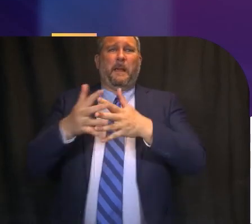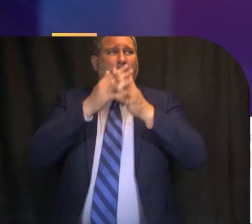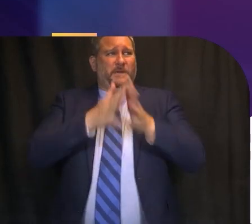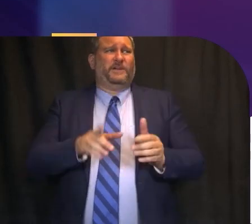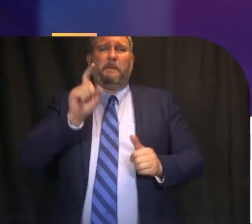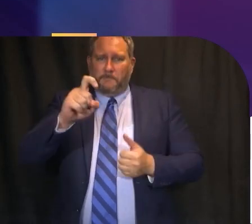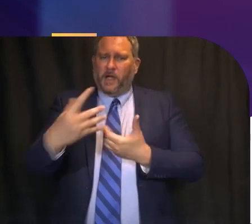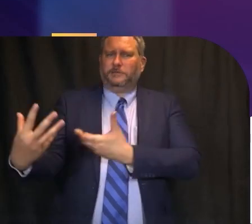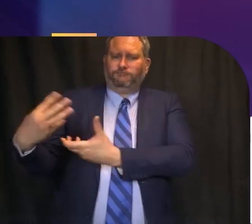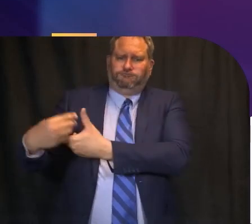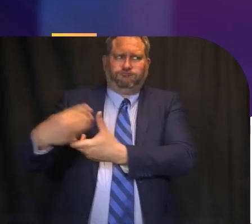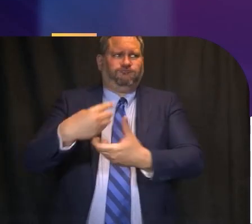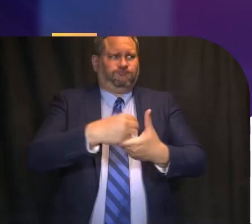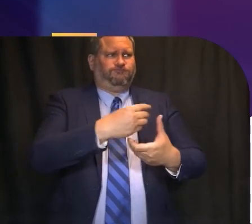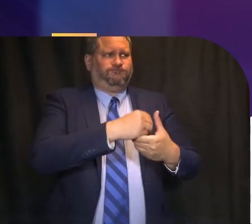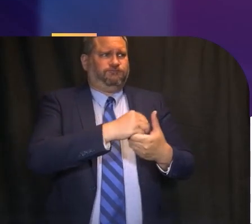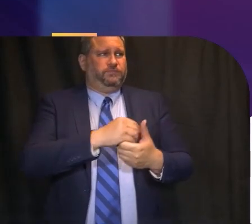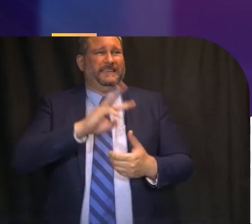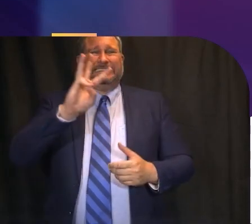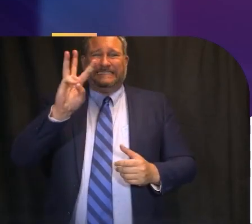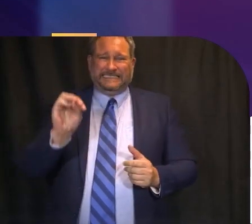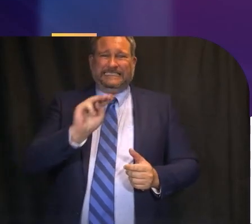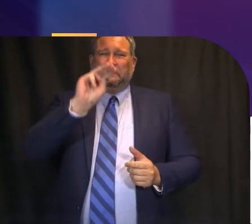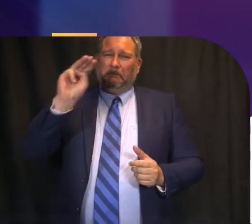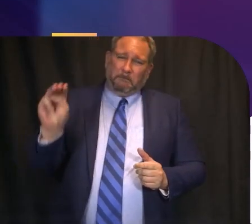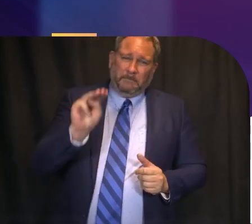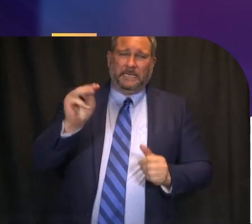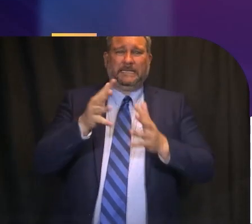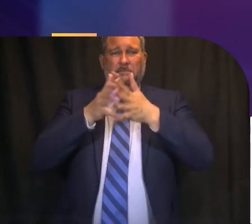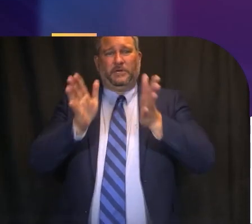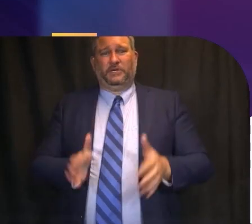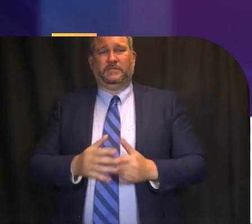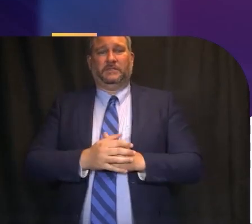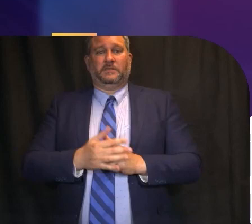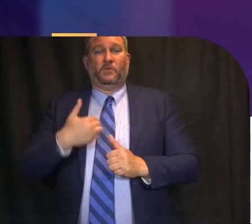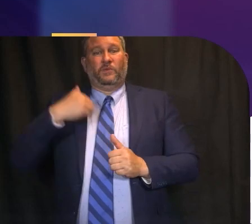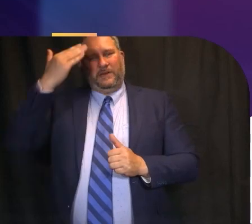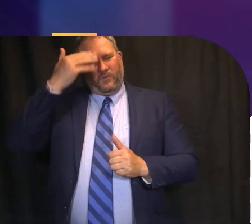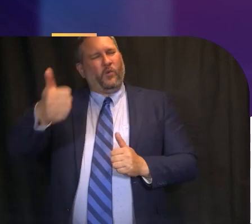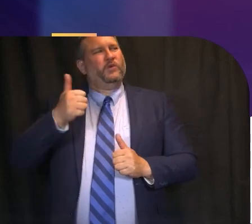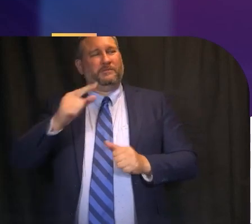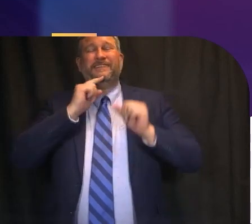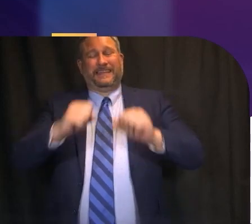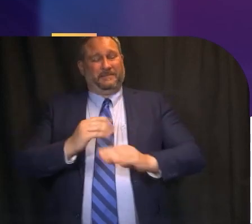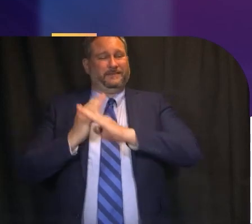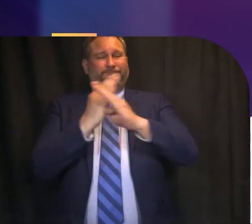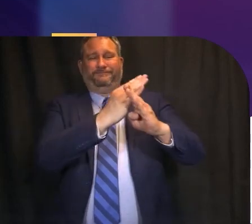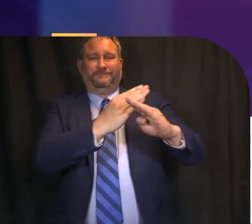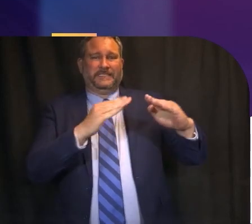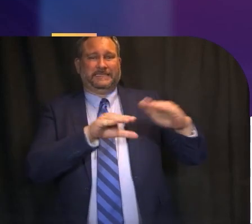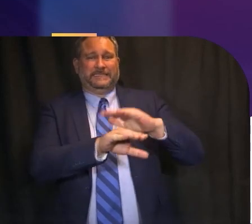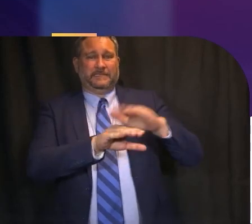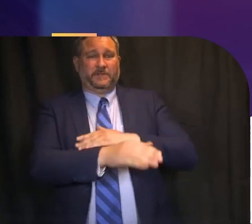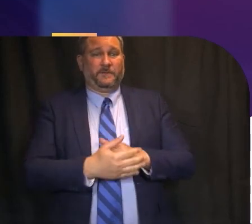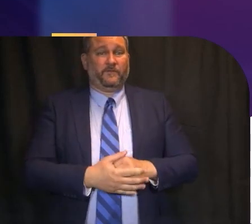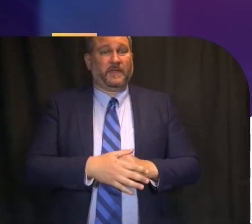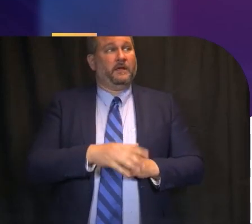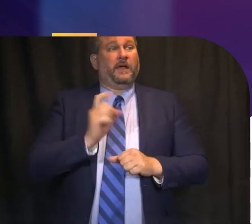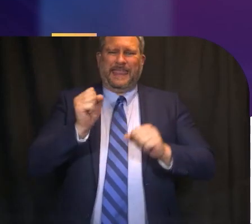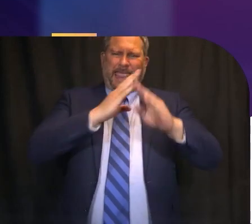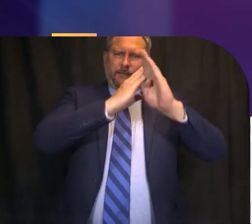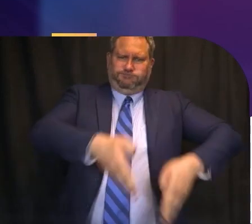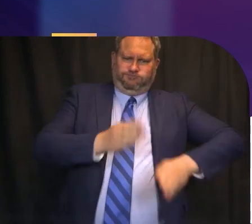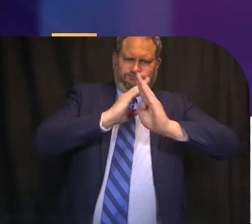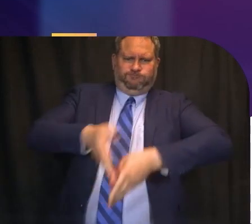be a barrier to accessibility, or it can be a way to break down barriers and help allow everyone to live lives of